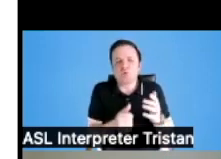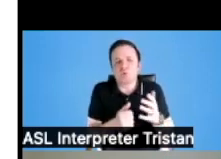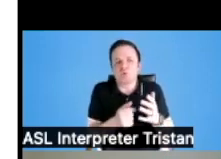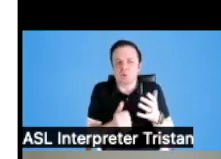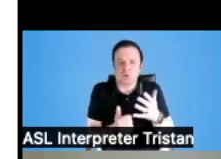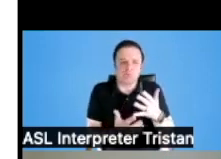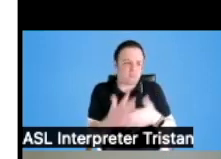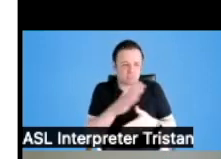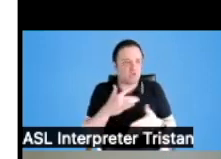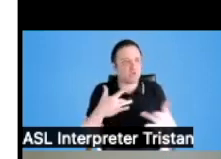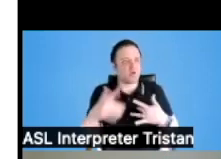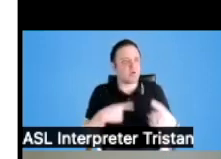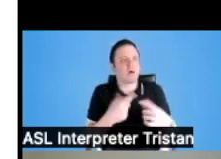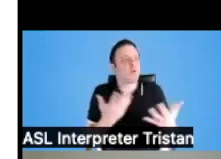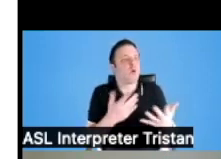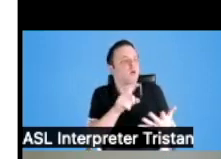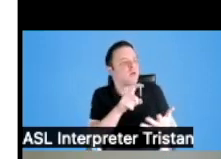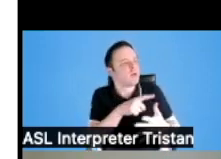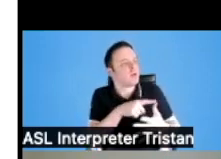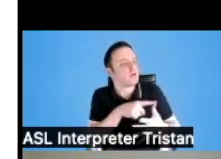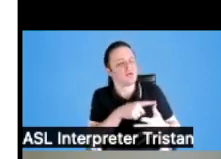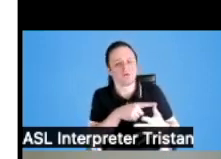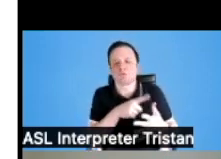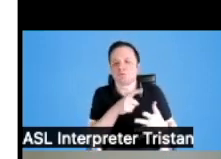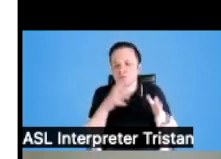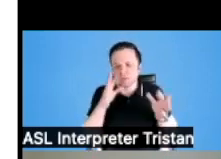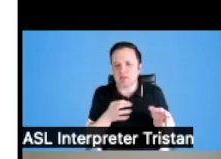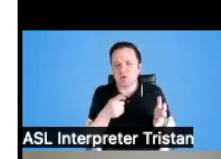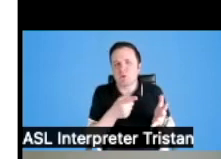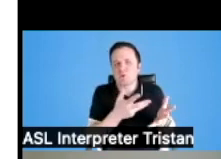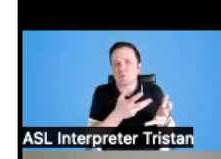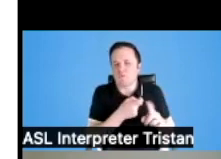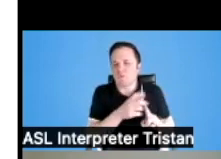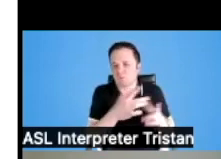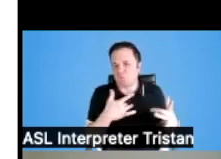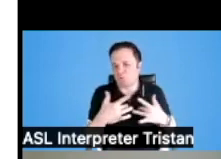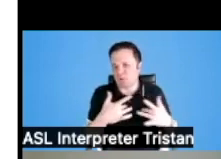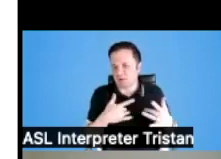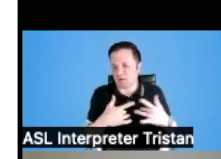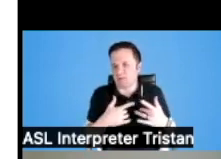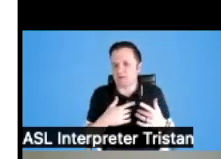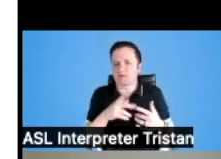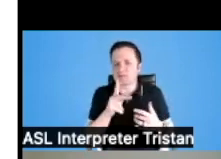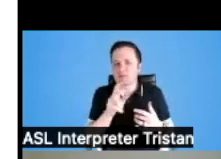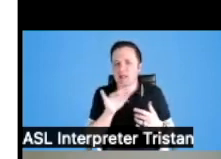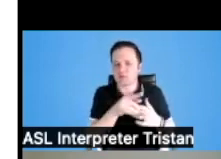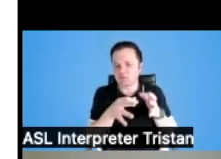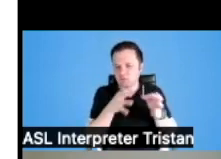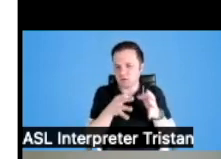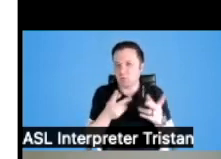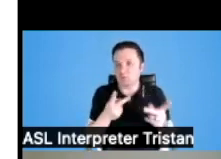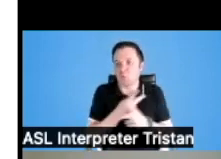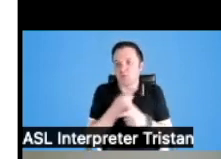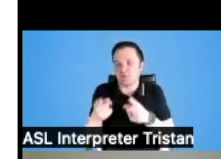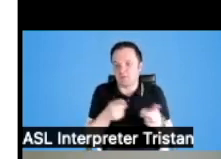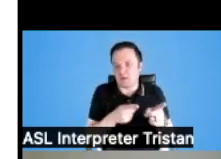And so you get to decide what you share about what you're most worried about, as opposed to, like, as Kelly described, what was the worst event? What happened